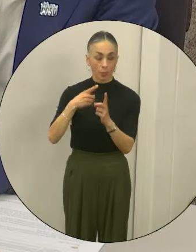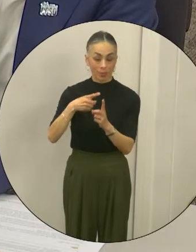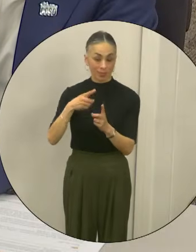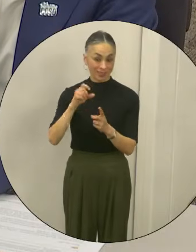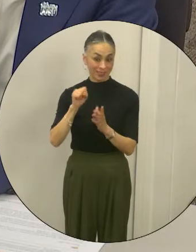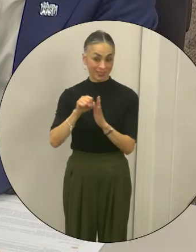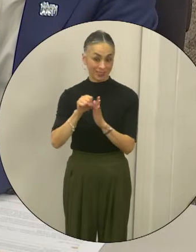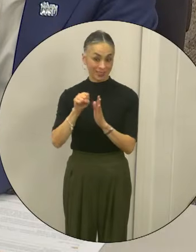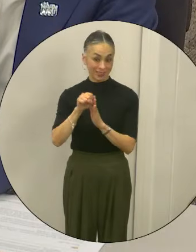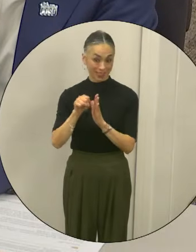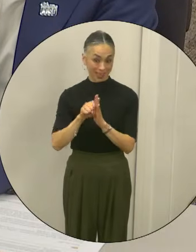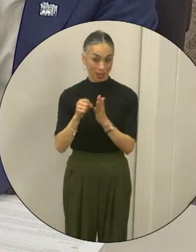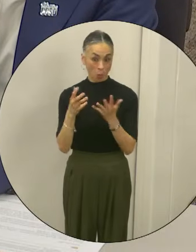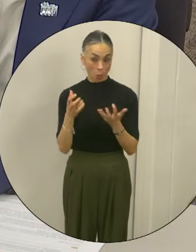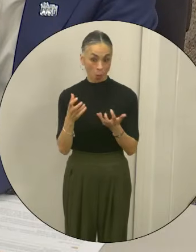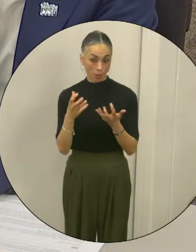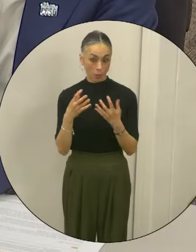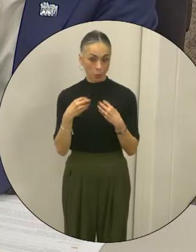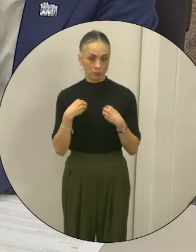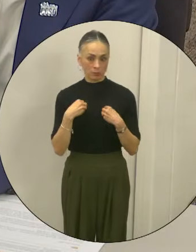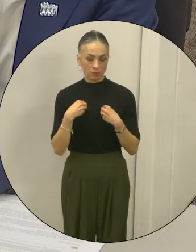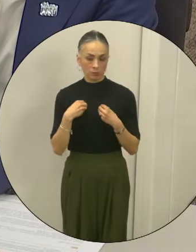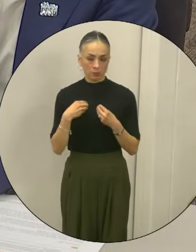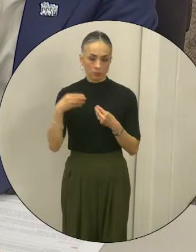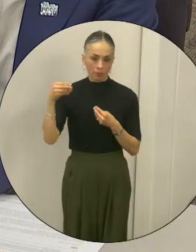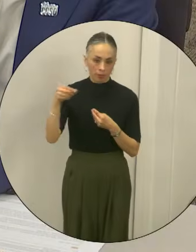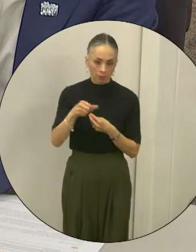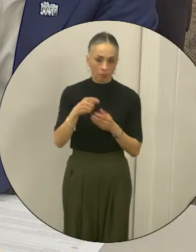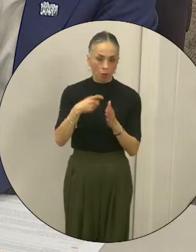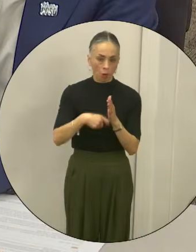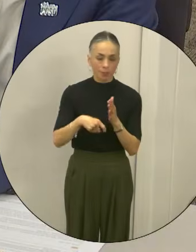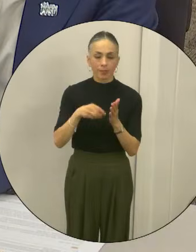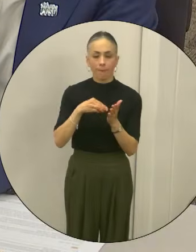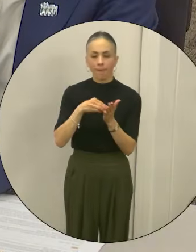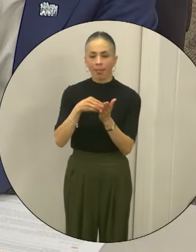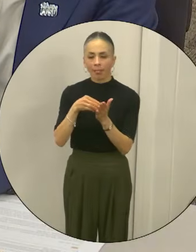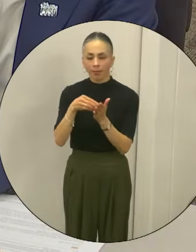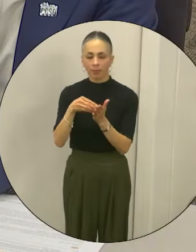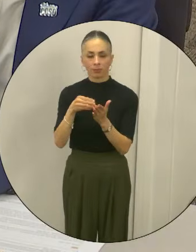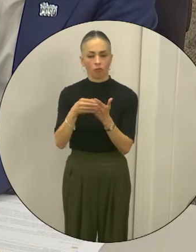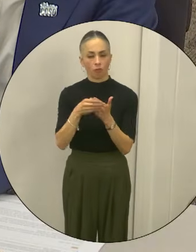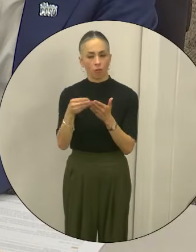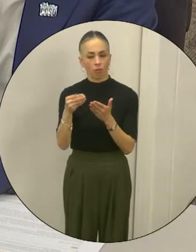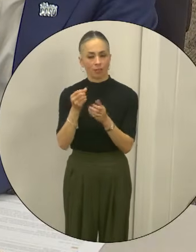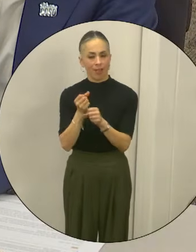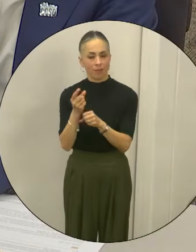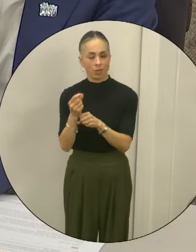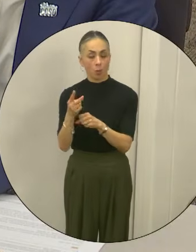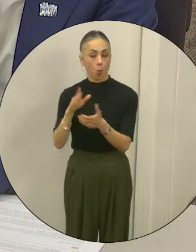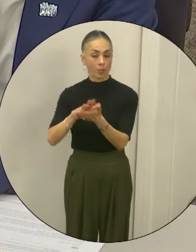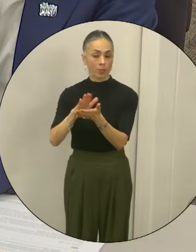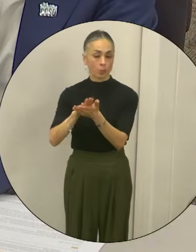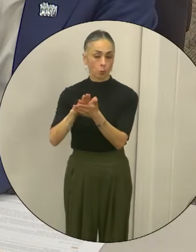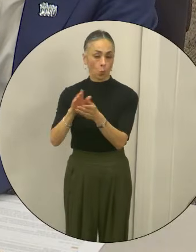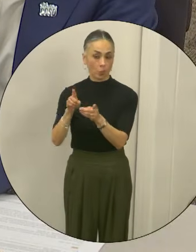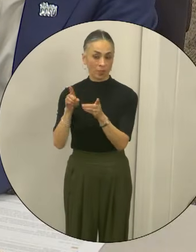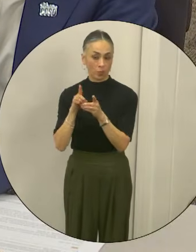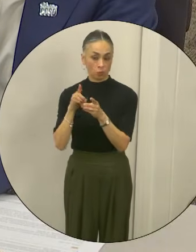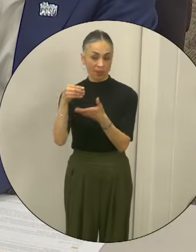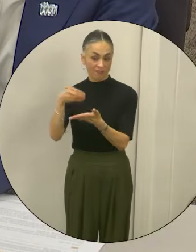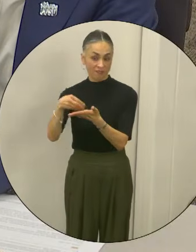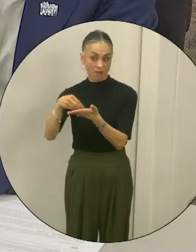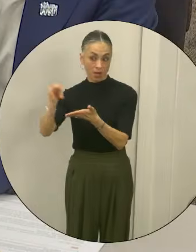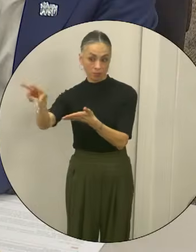cost of that, which is millions and millions of dollars every year, or does it get put on the school districts, which takes out of our per pupil